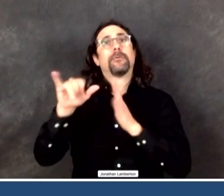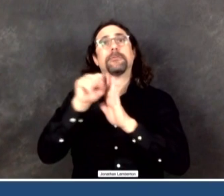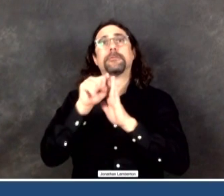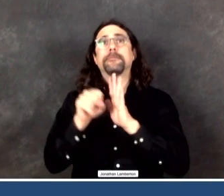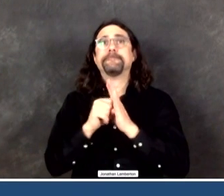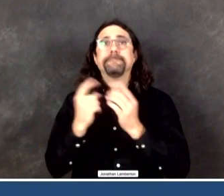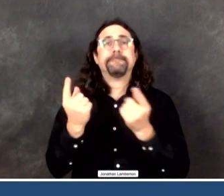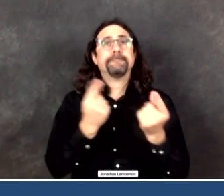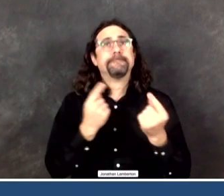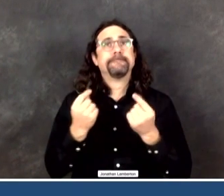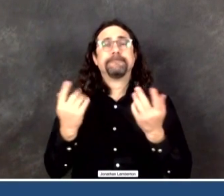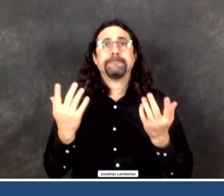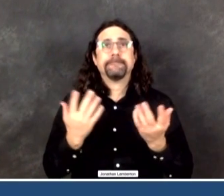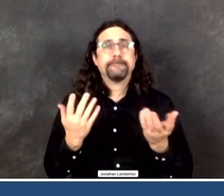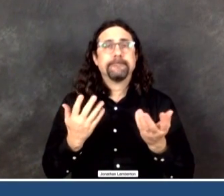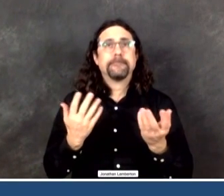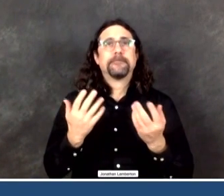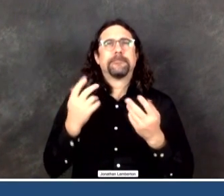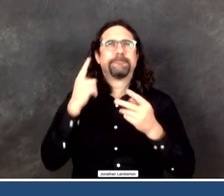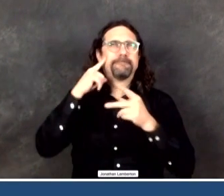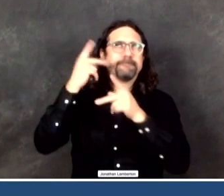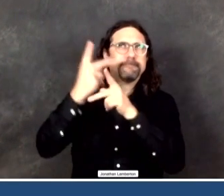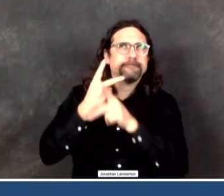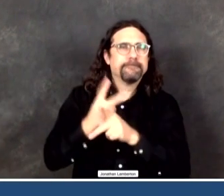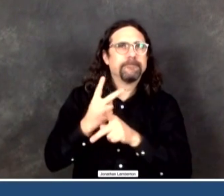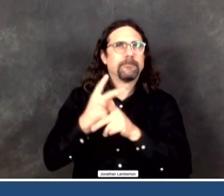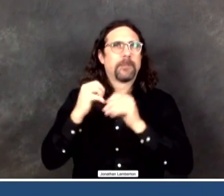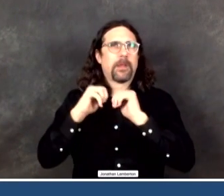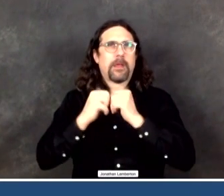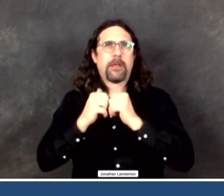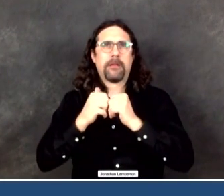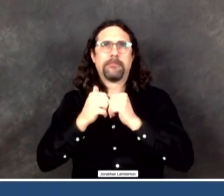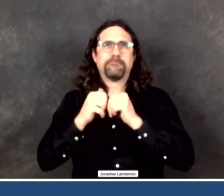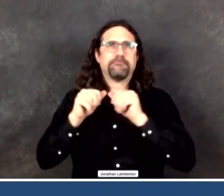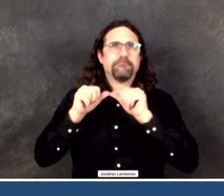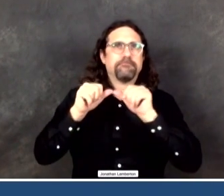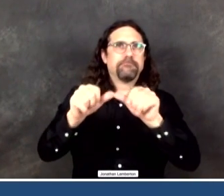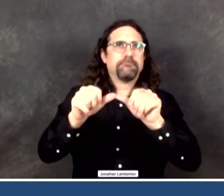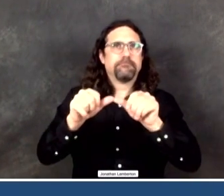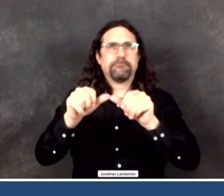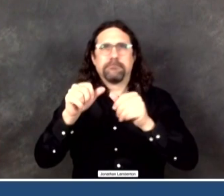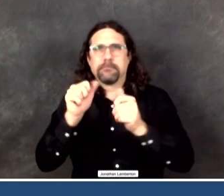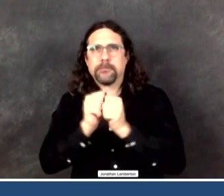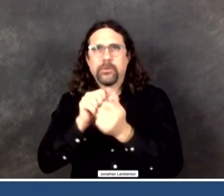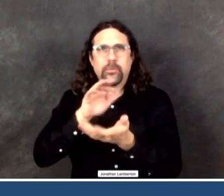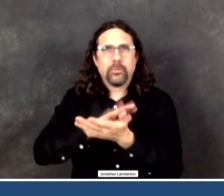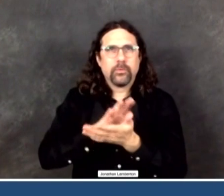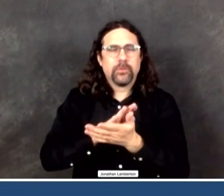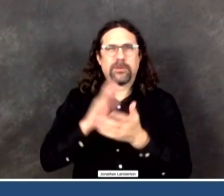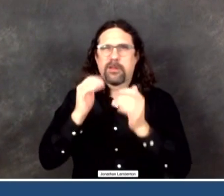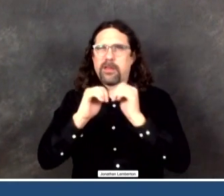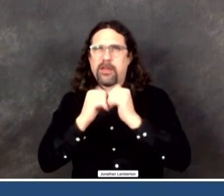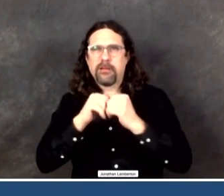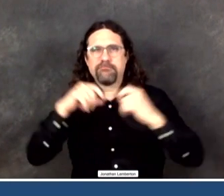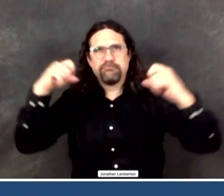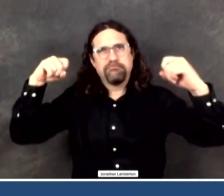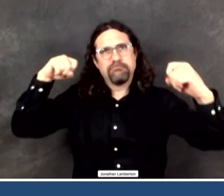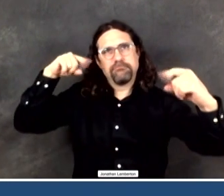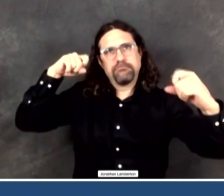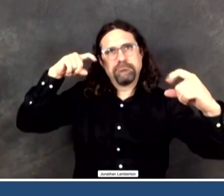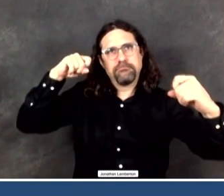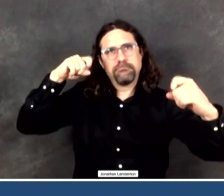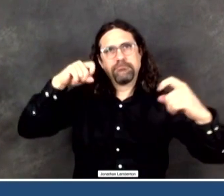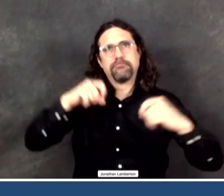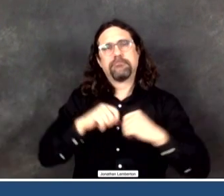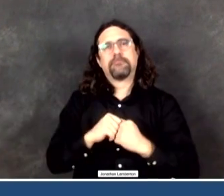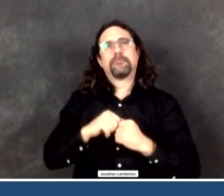the state have kids in the classrooms for 180 days. Those regulations have been waived to date all over the state.